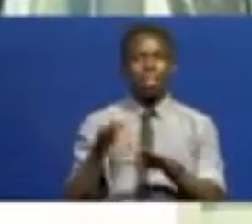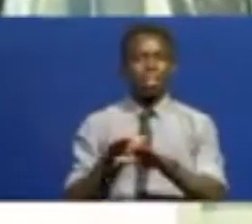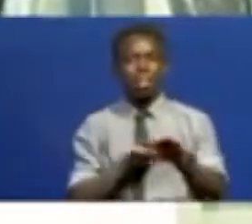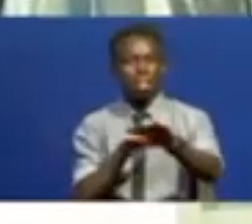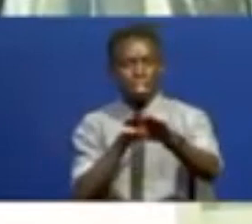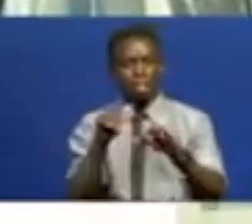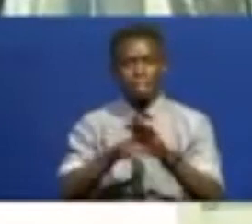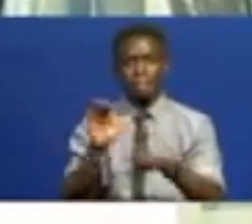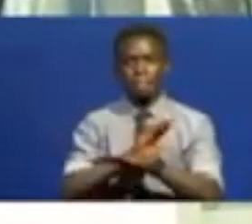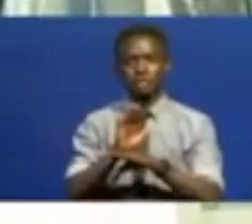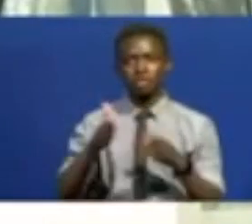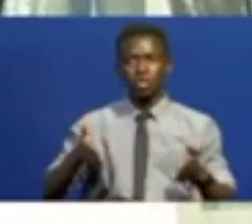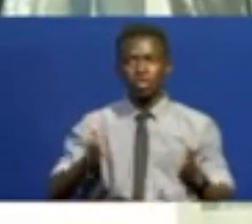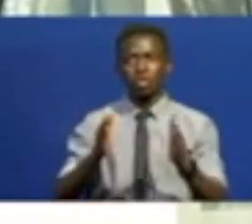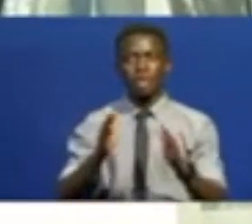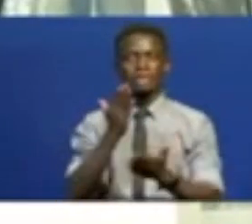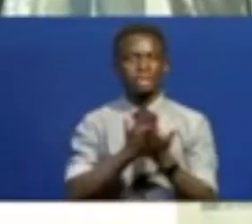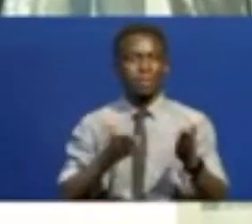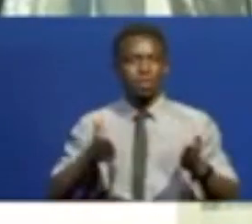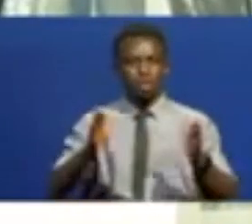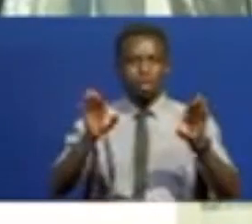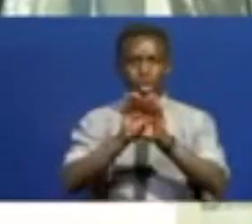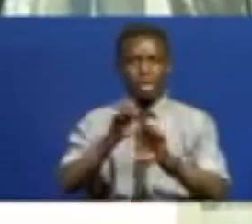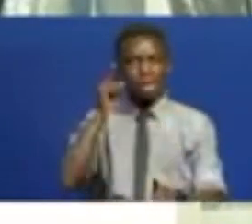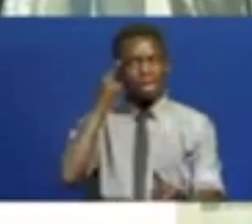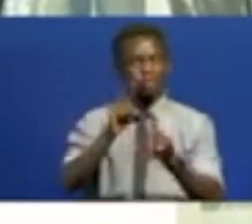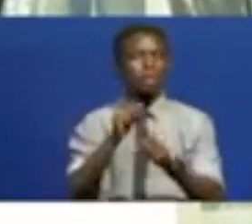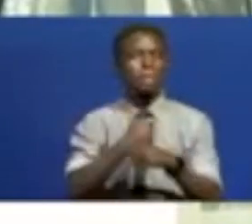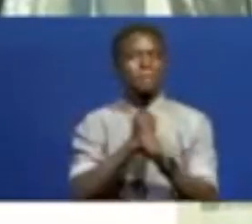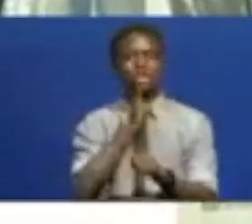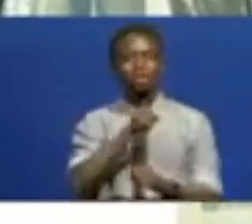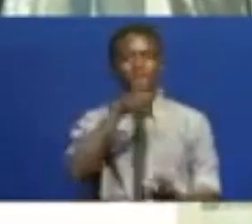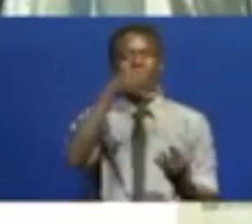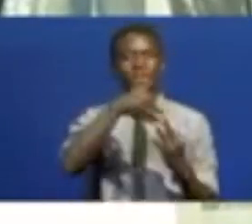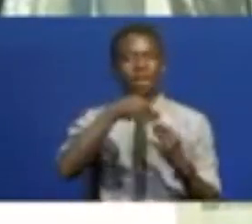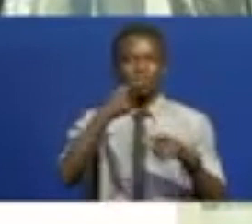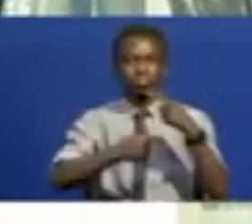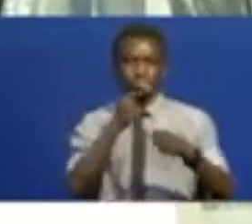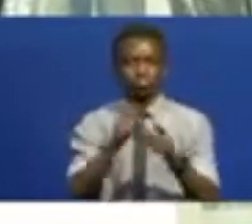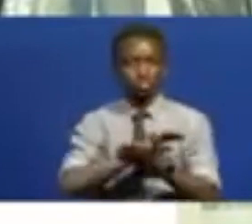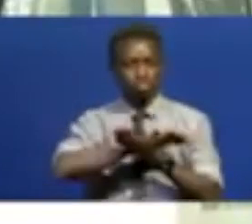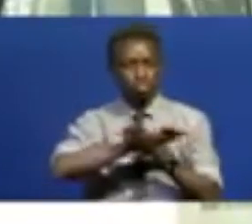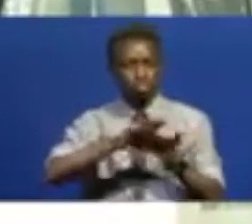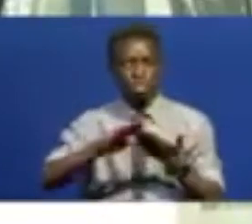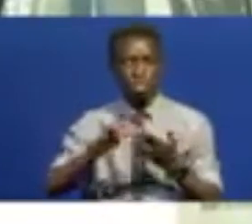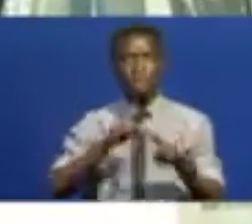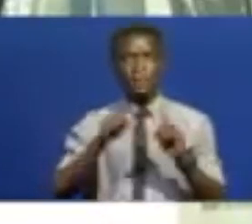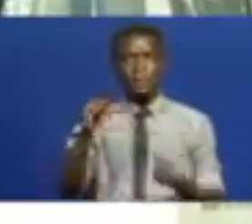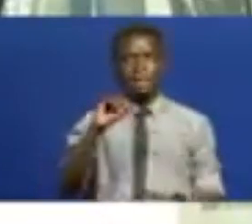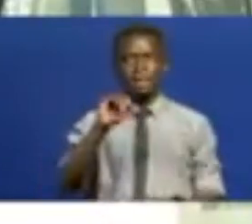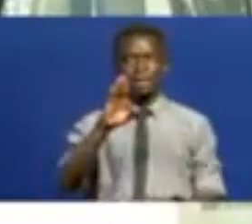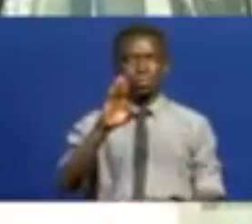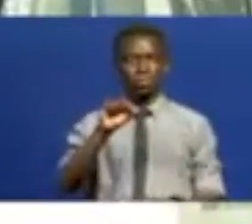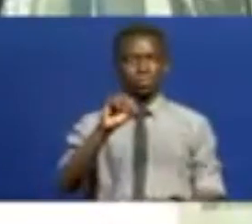region rerouted to ensure festivities run smoothly. Here is Giverson Minor, who prepared or compiled this story